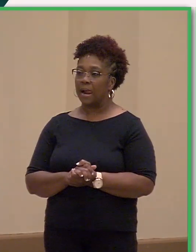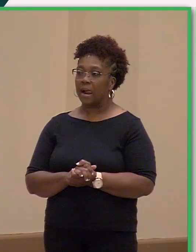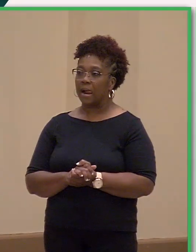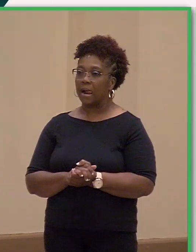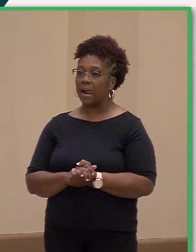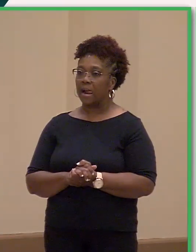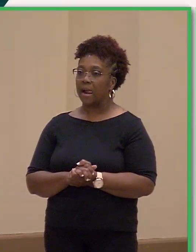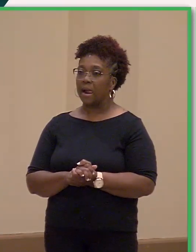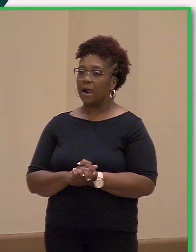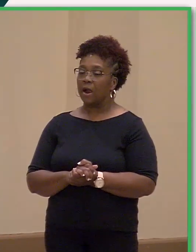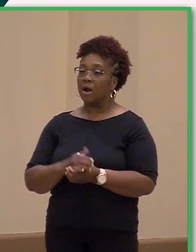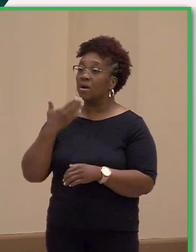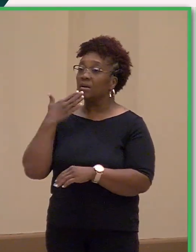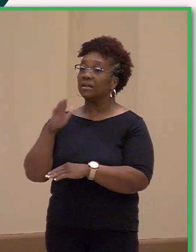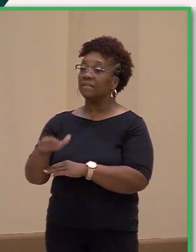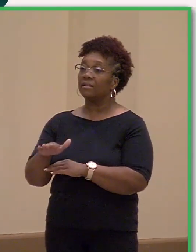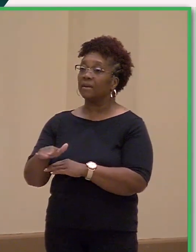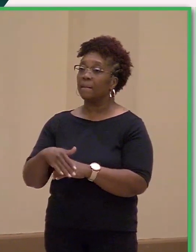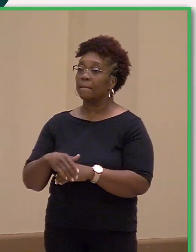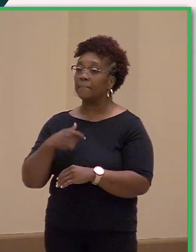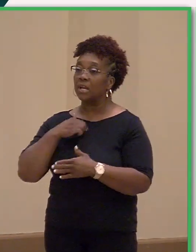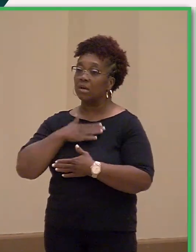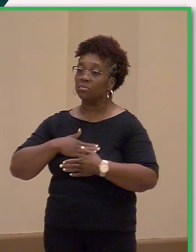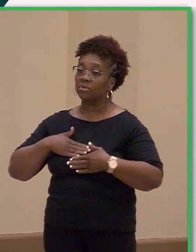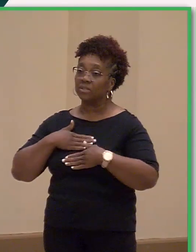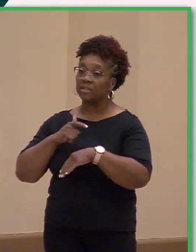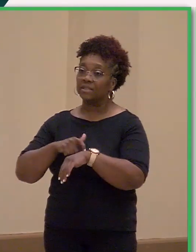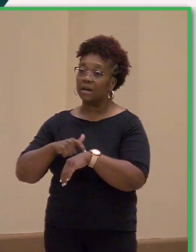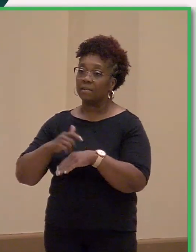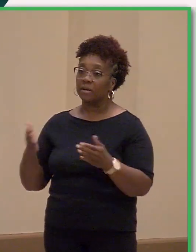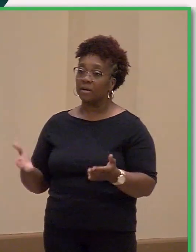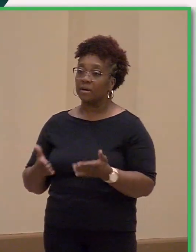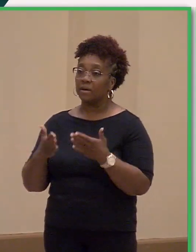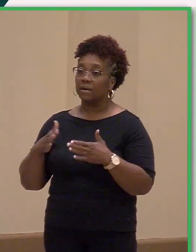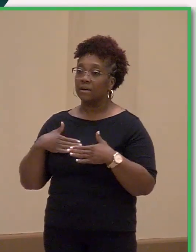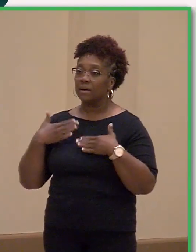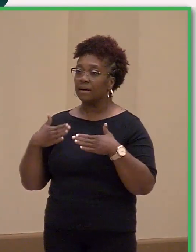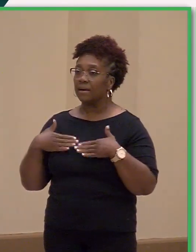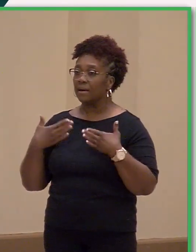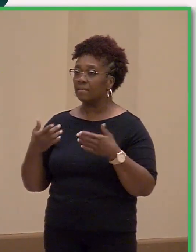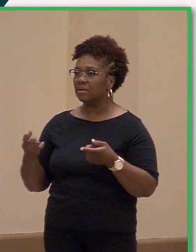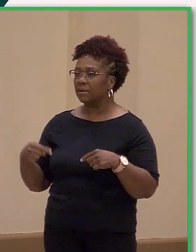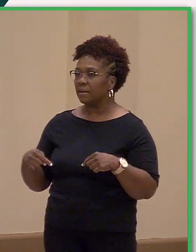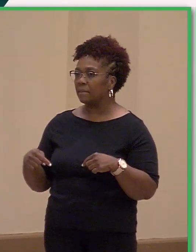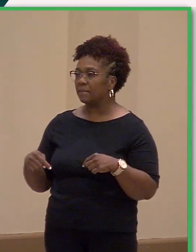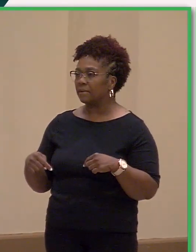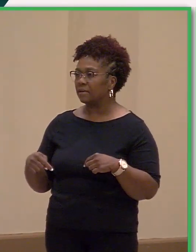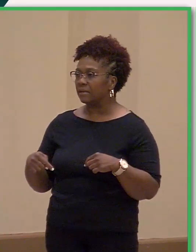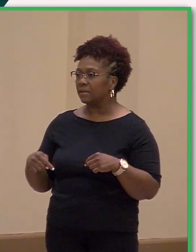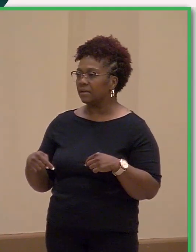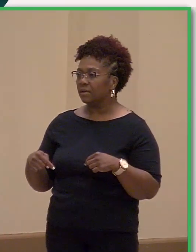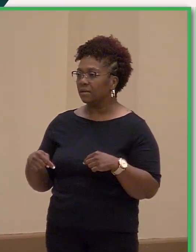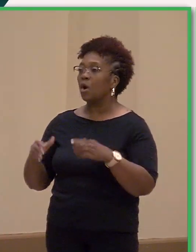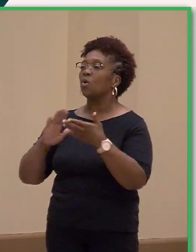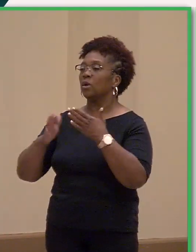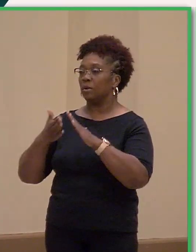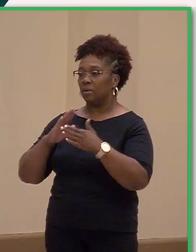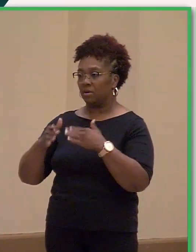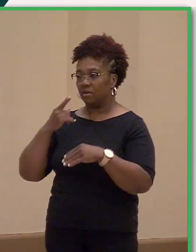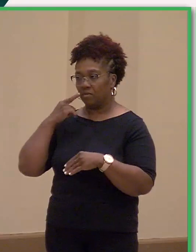Good evening. I appreciate the time here. Glad that you guys come out to the community for your community meetings.